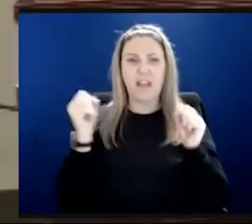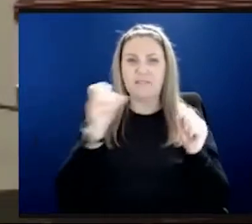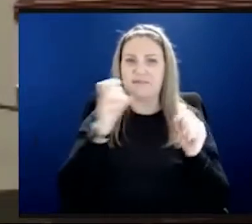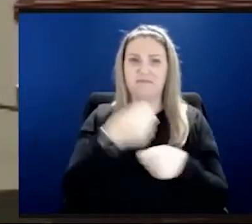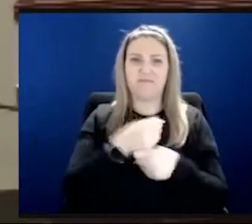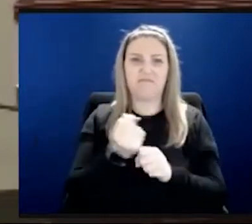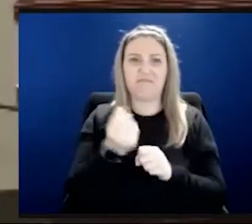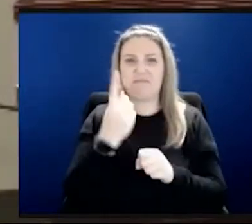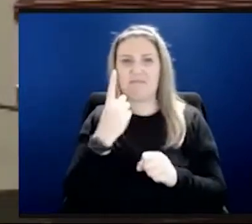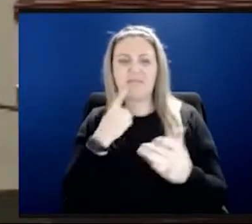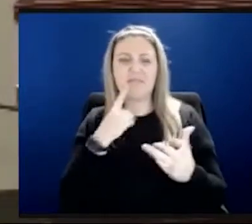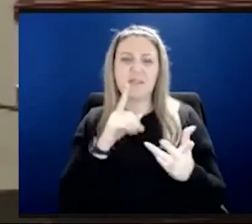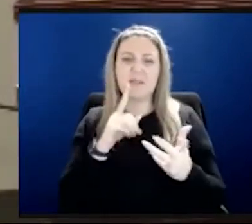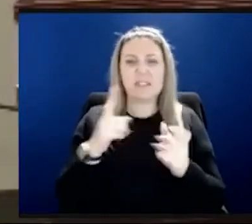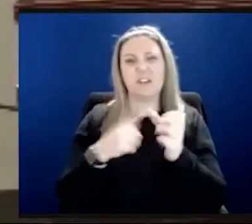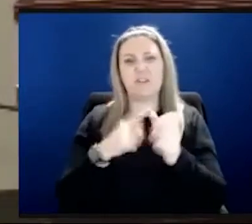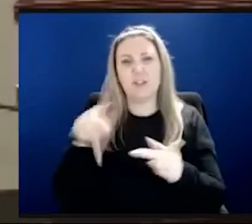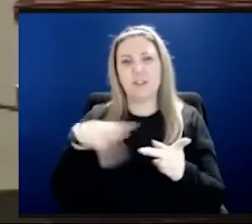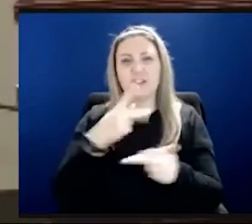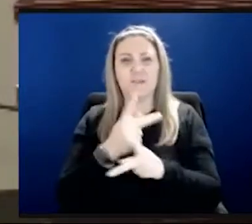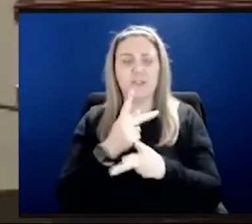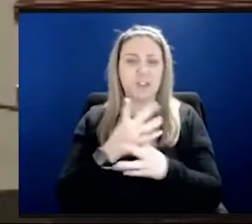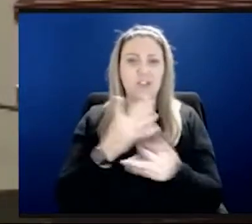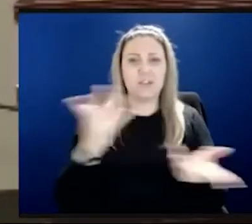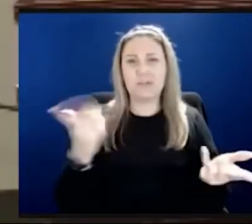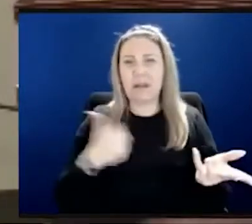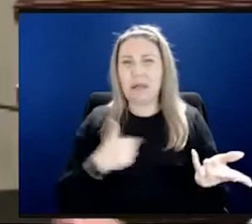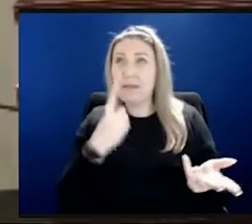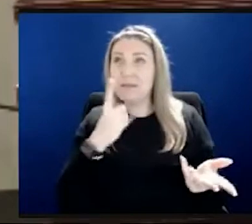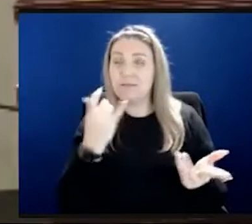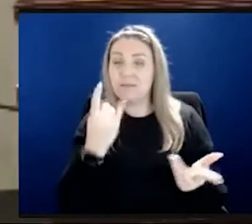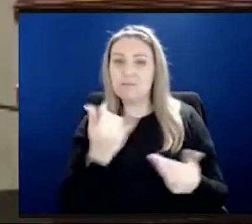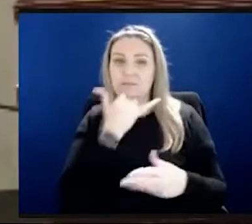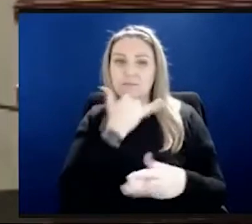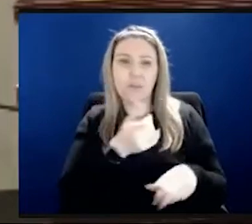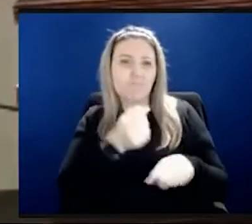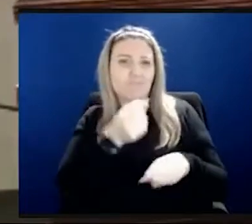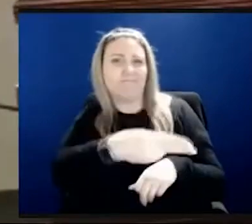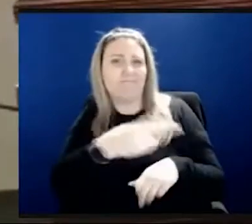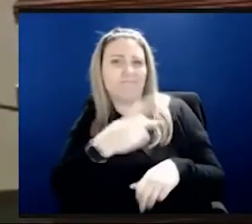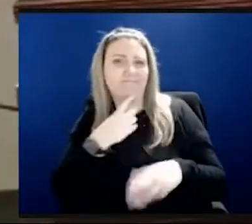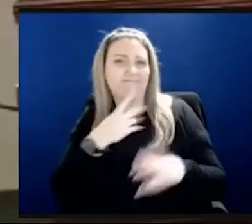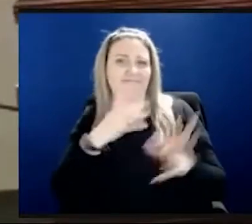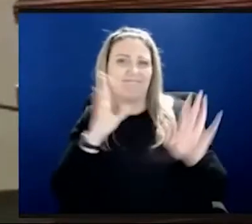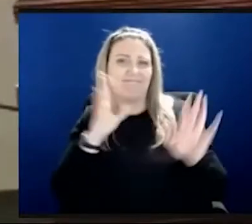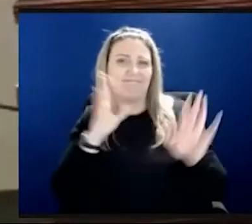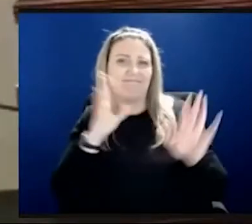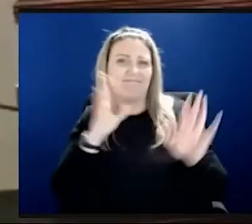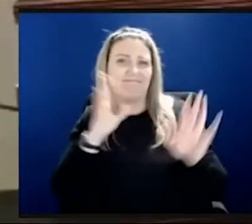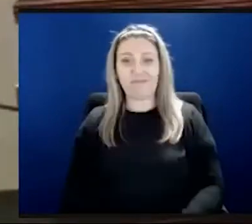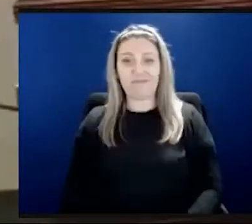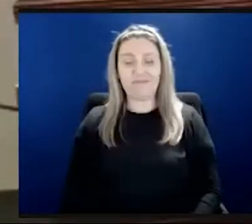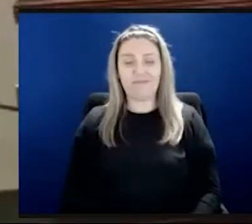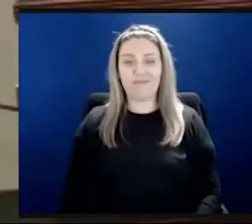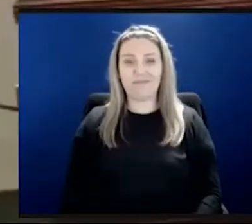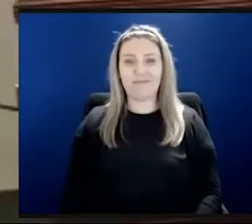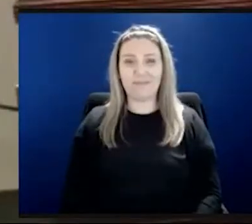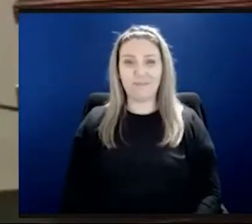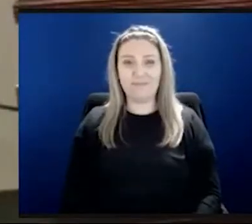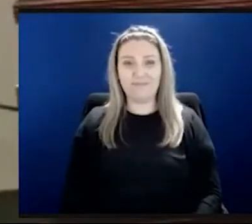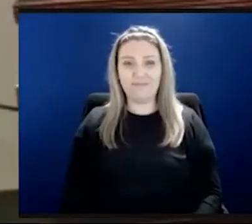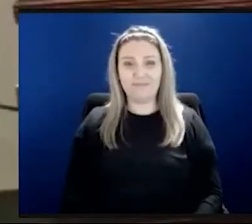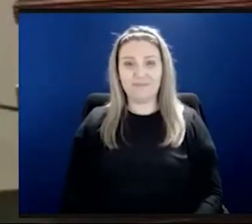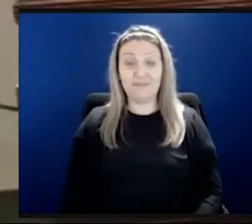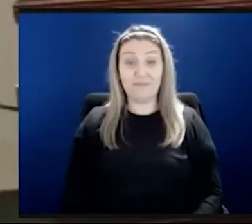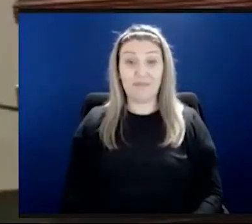I watch. There must be something wrong with it. So I took it off and, set it aside. And sure